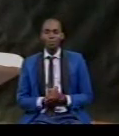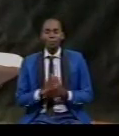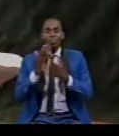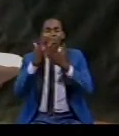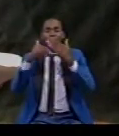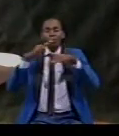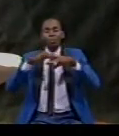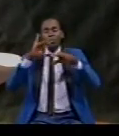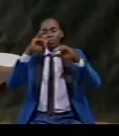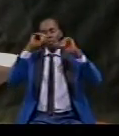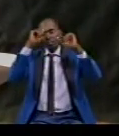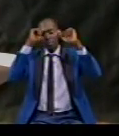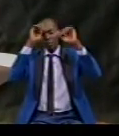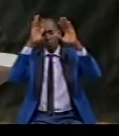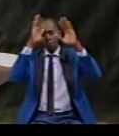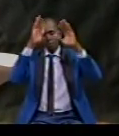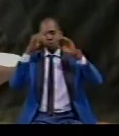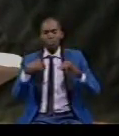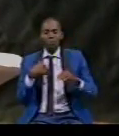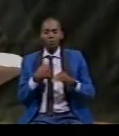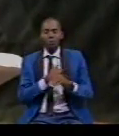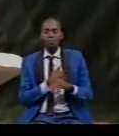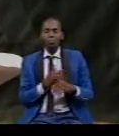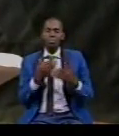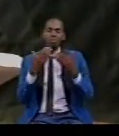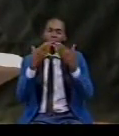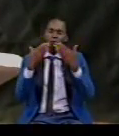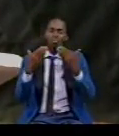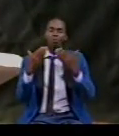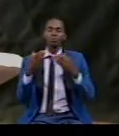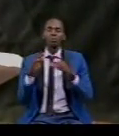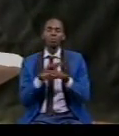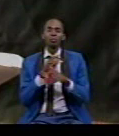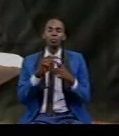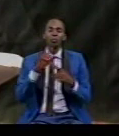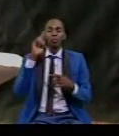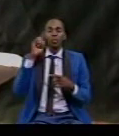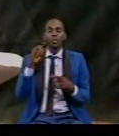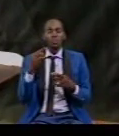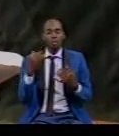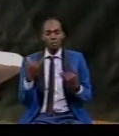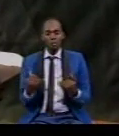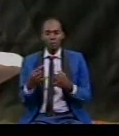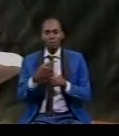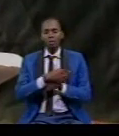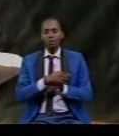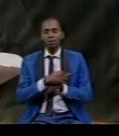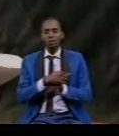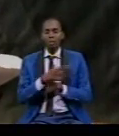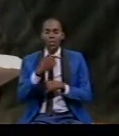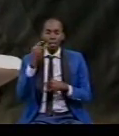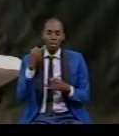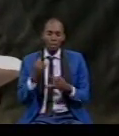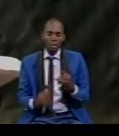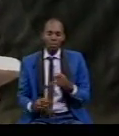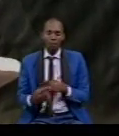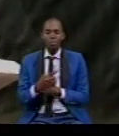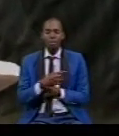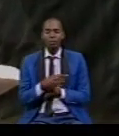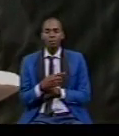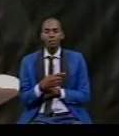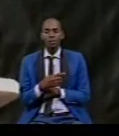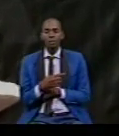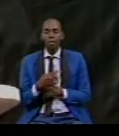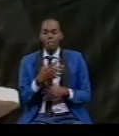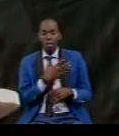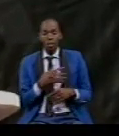in this same hour, today, your miracle will reach you there. Your